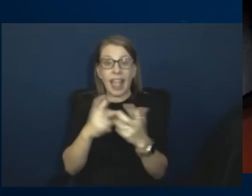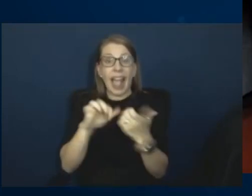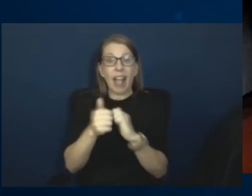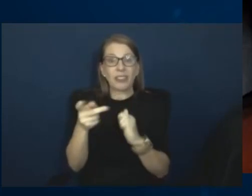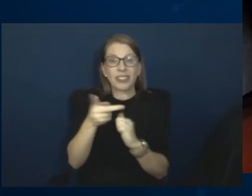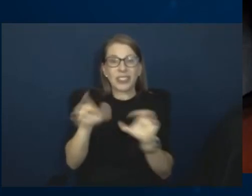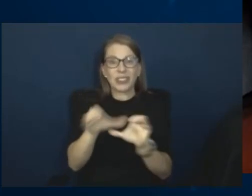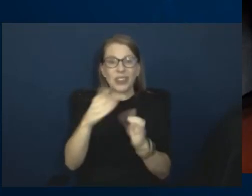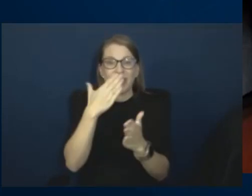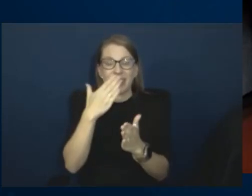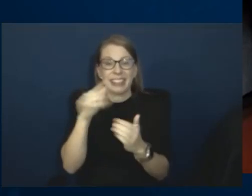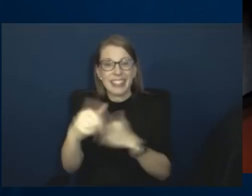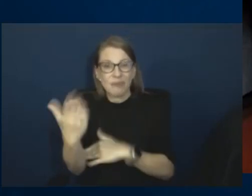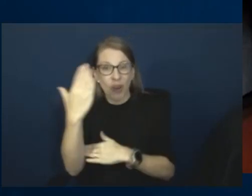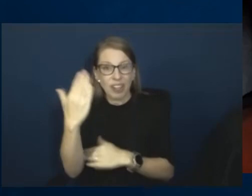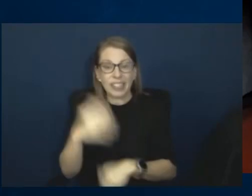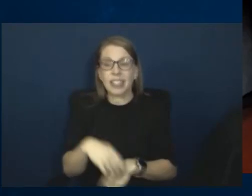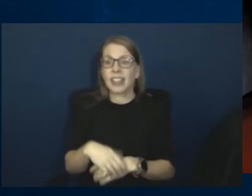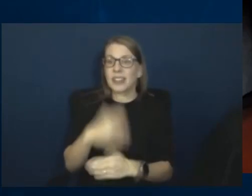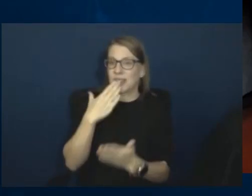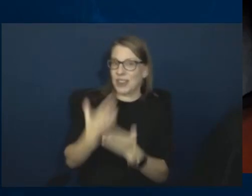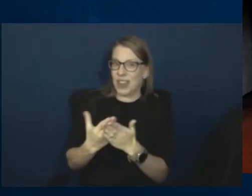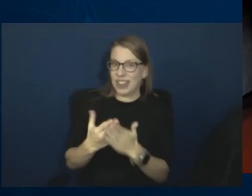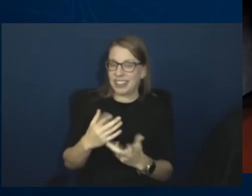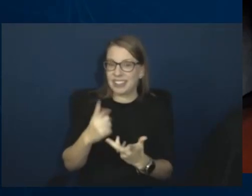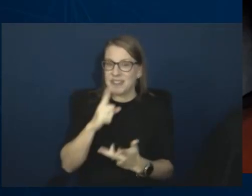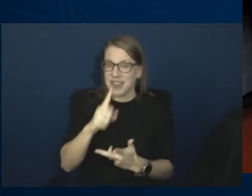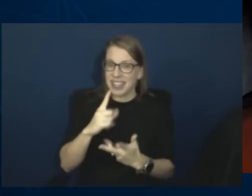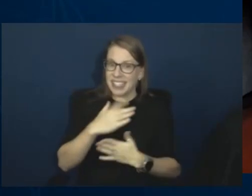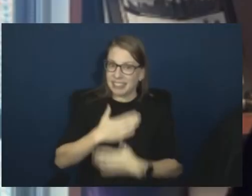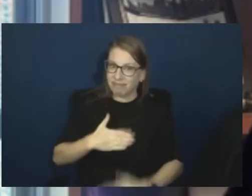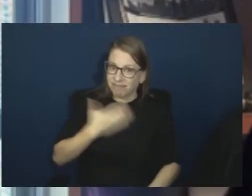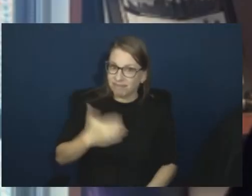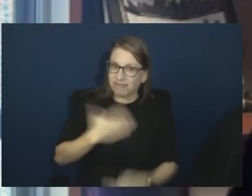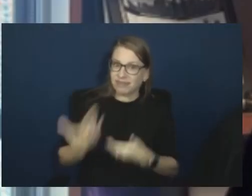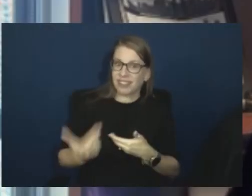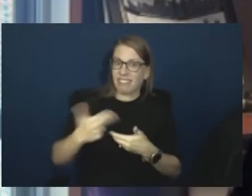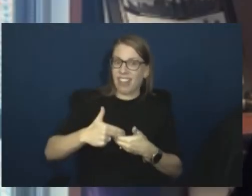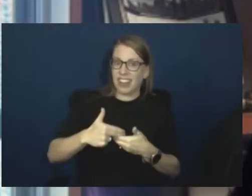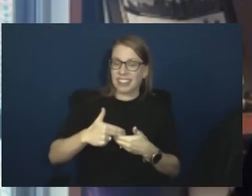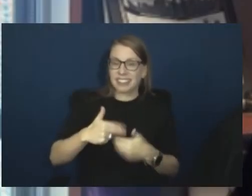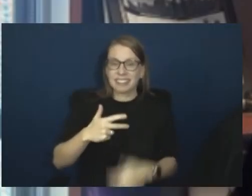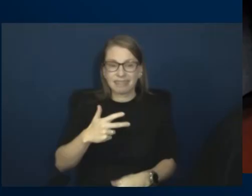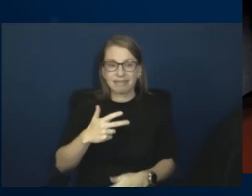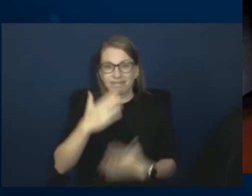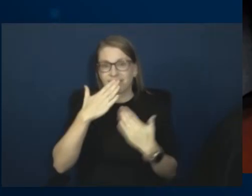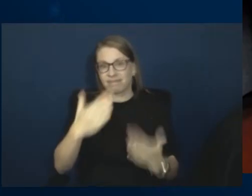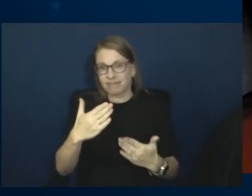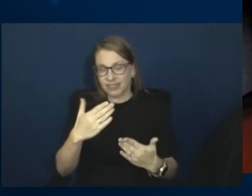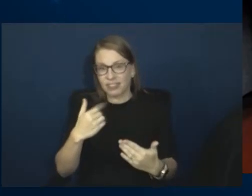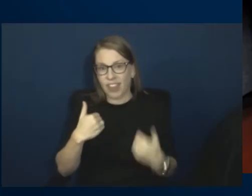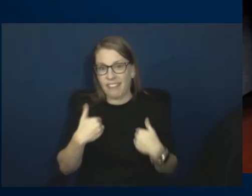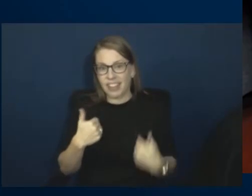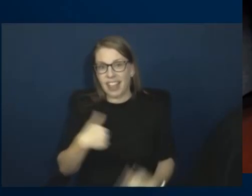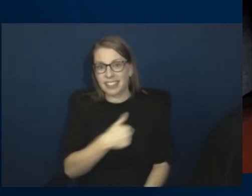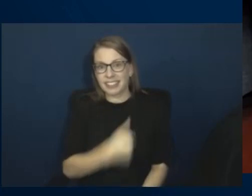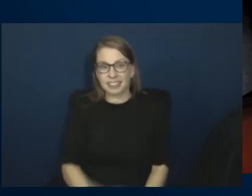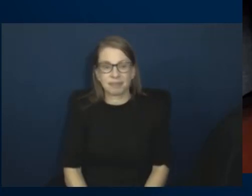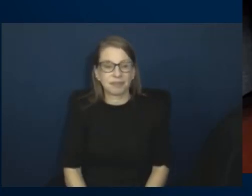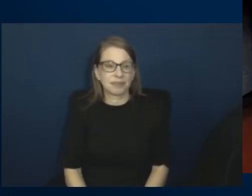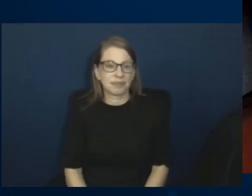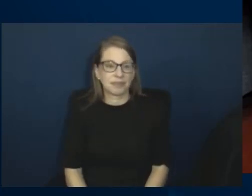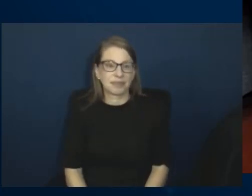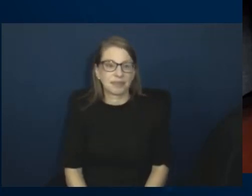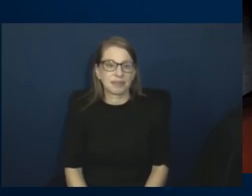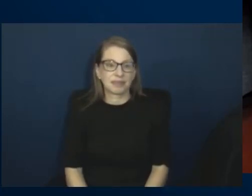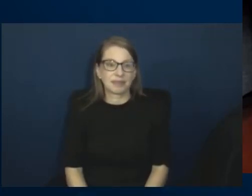good, Jessica. It's a real privilege to be invited and be able to chat with you today. Thank you for the invitation. Well, gosh, we are really glad